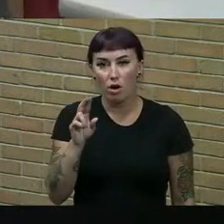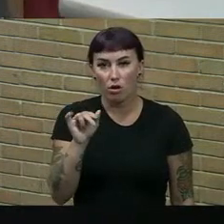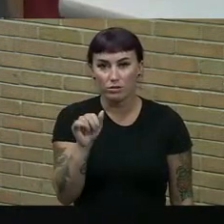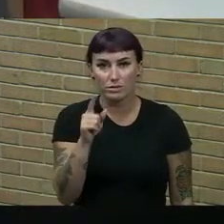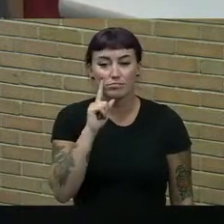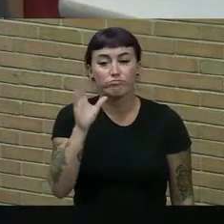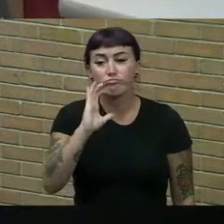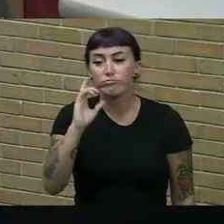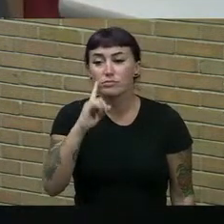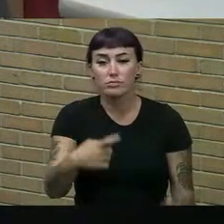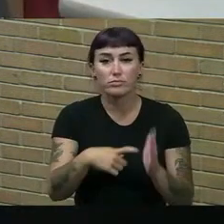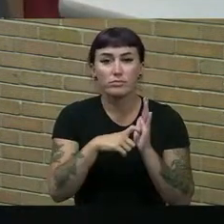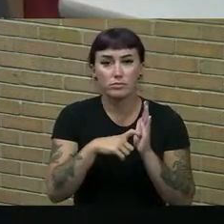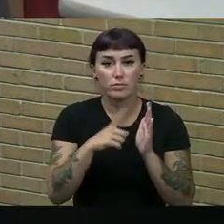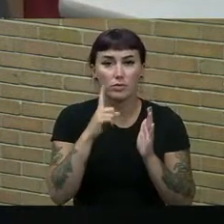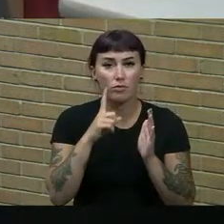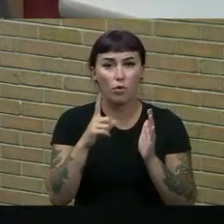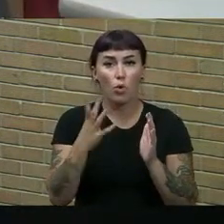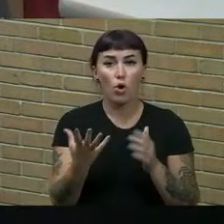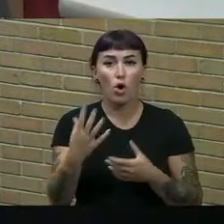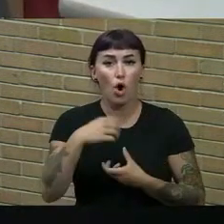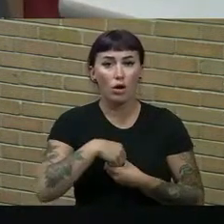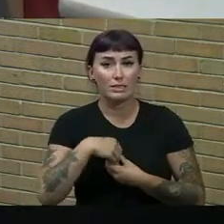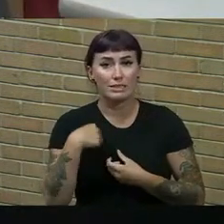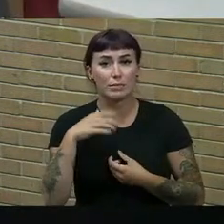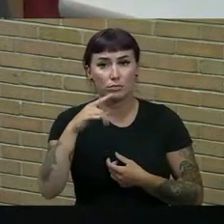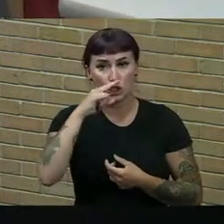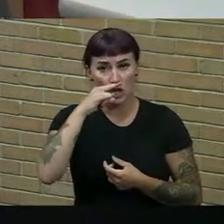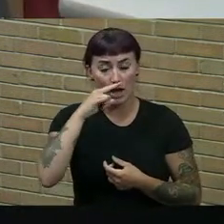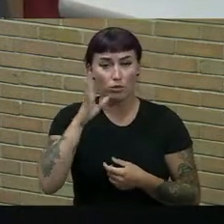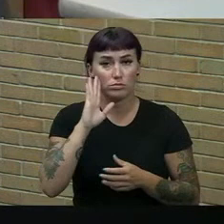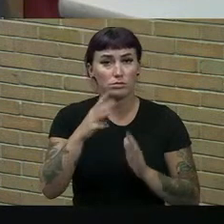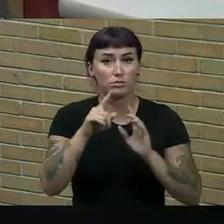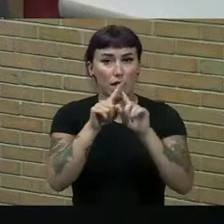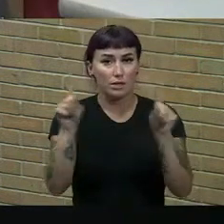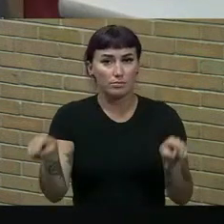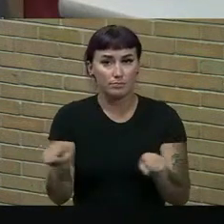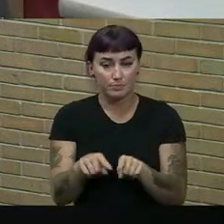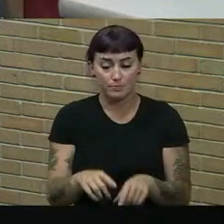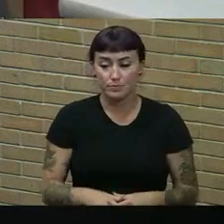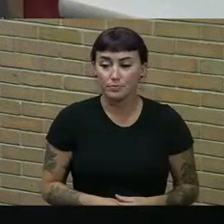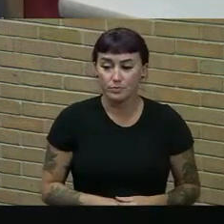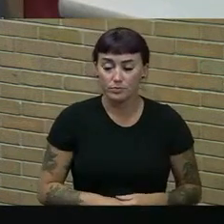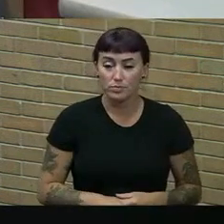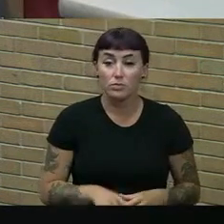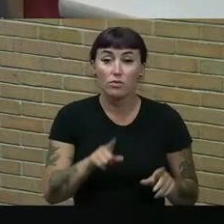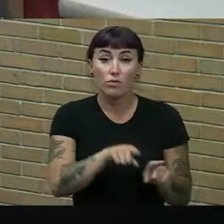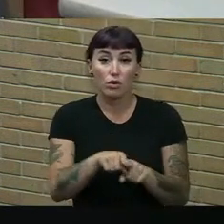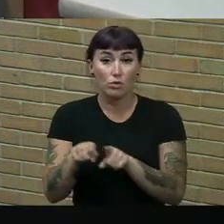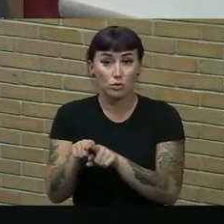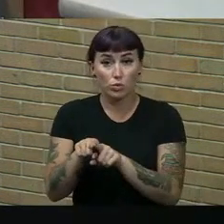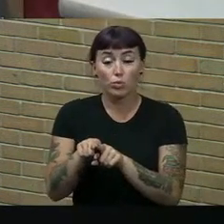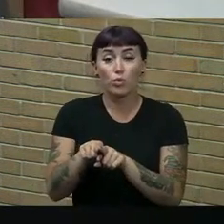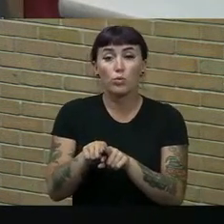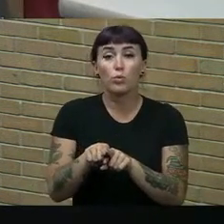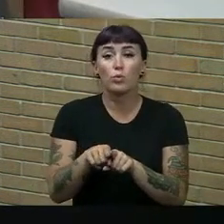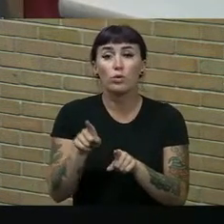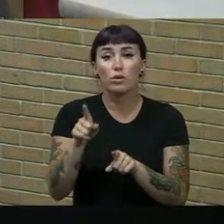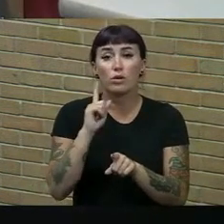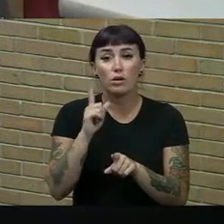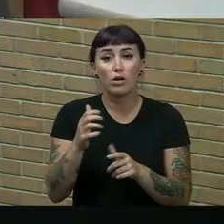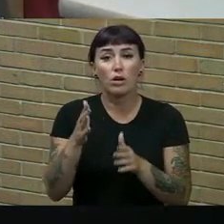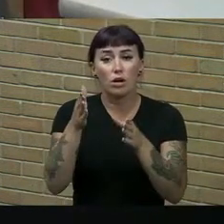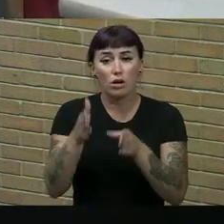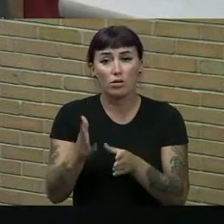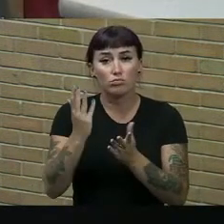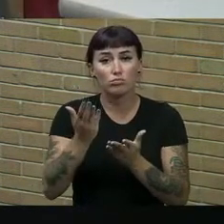criteria for an autism child sign along that route. Also, a resident raised an issue